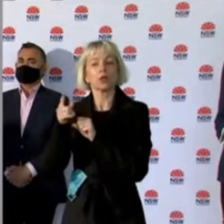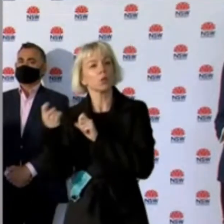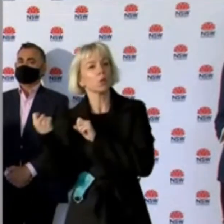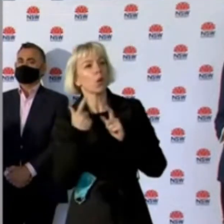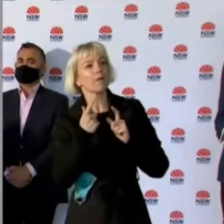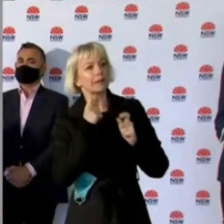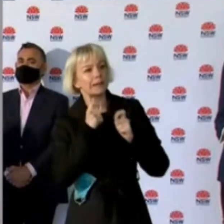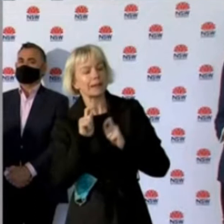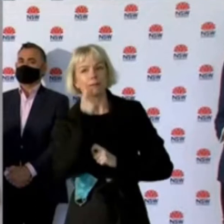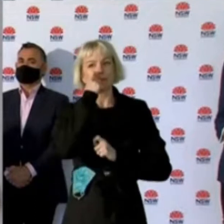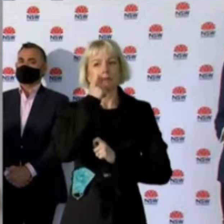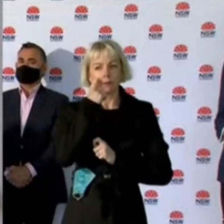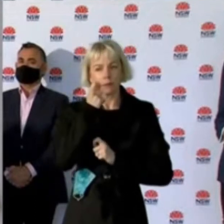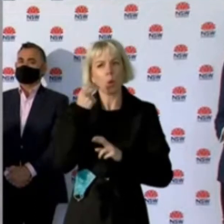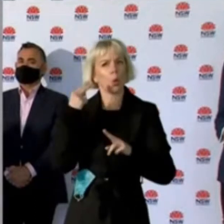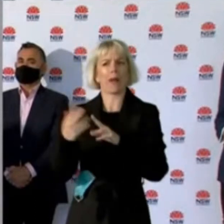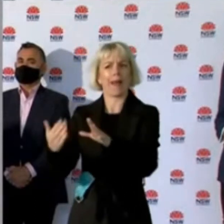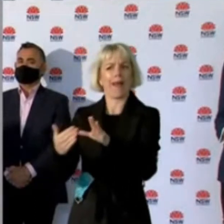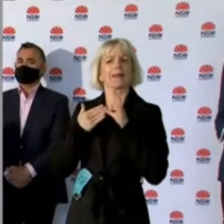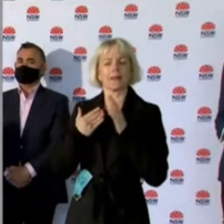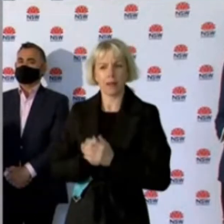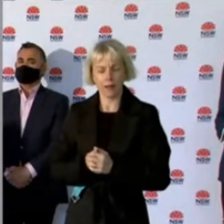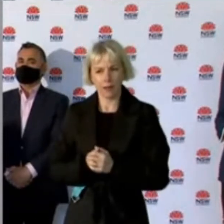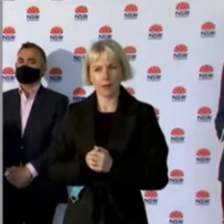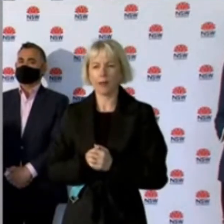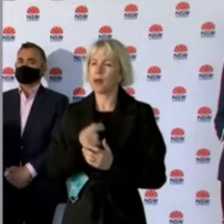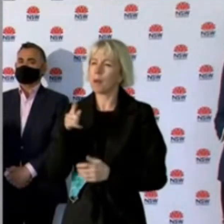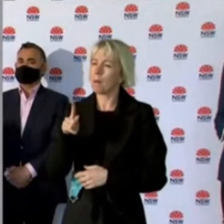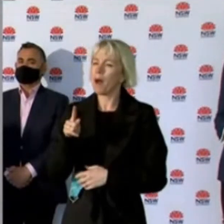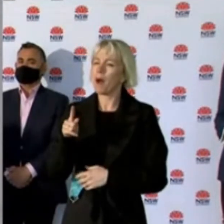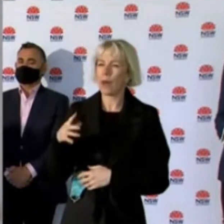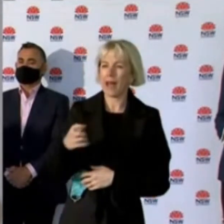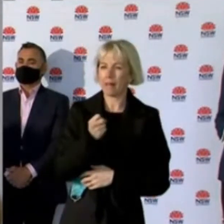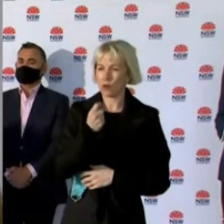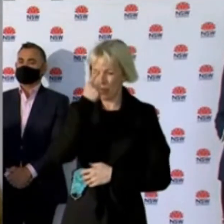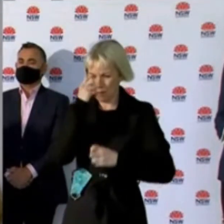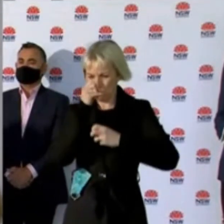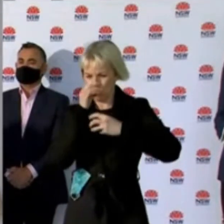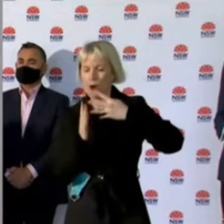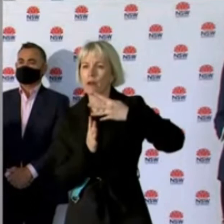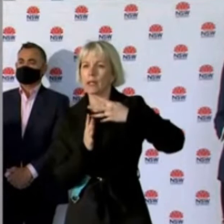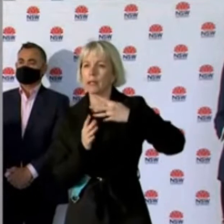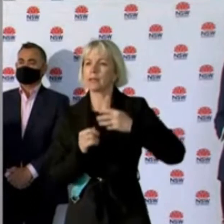need to preserve that for that very targeted group, because what we want to do is make sure that we can